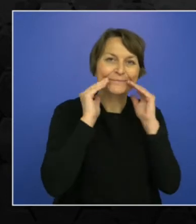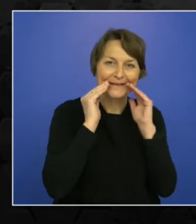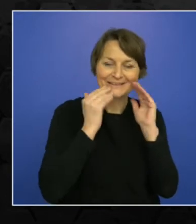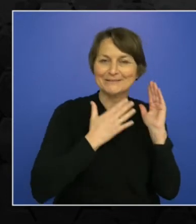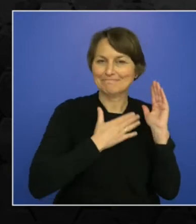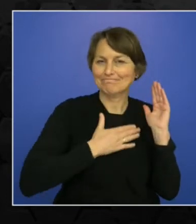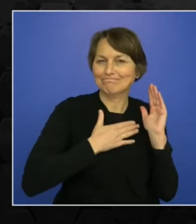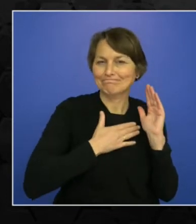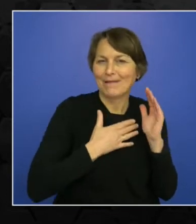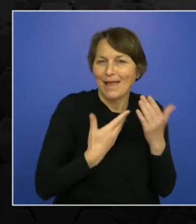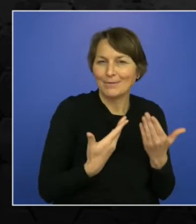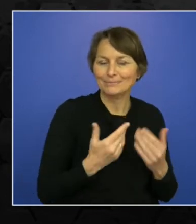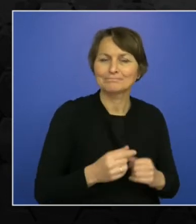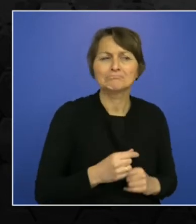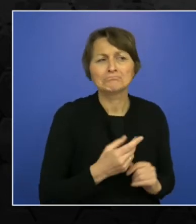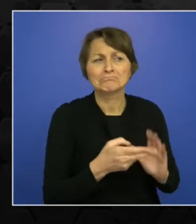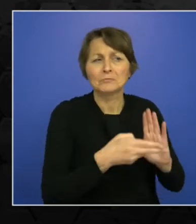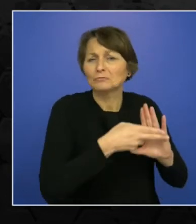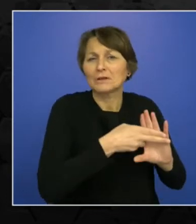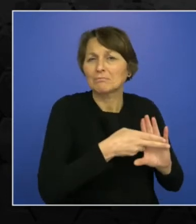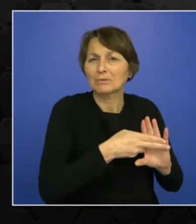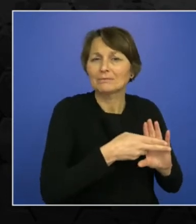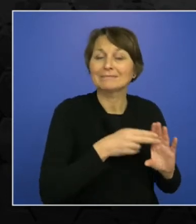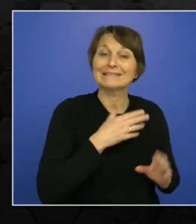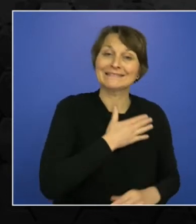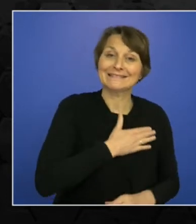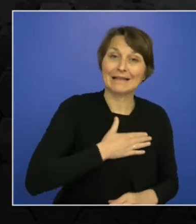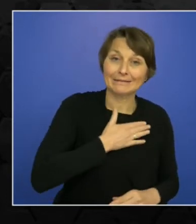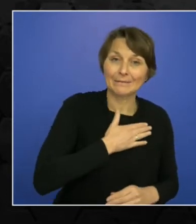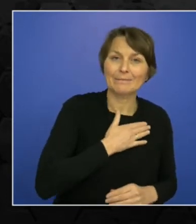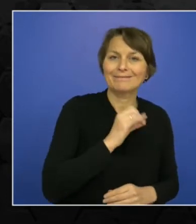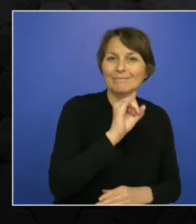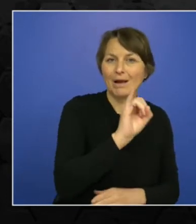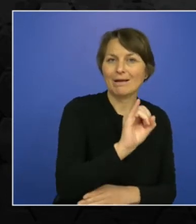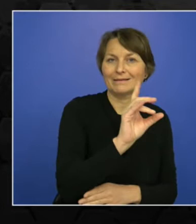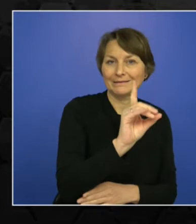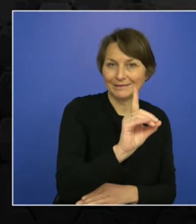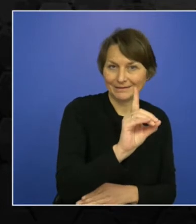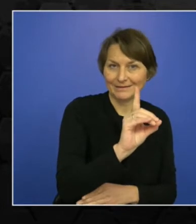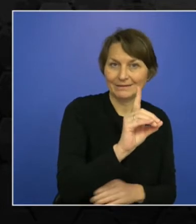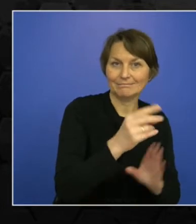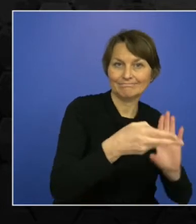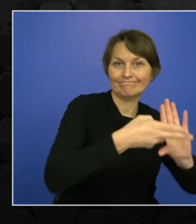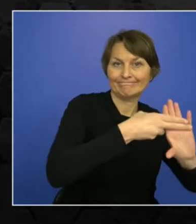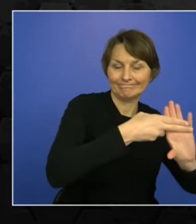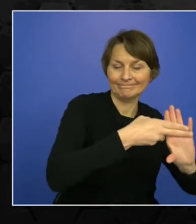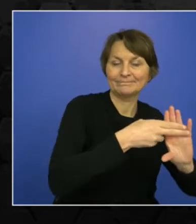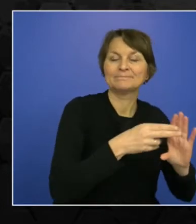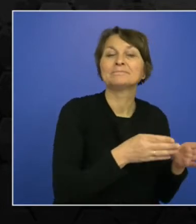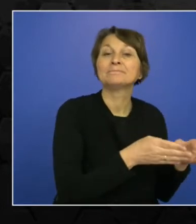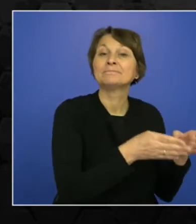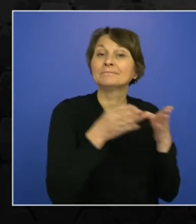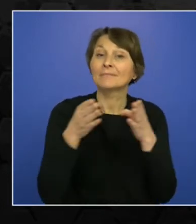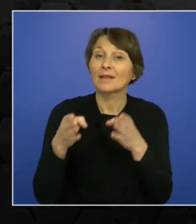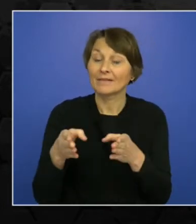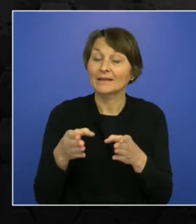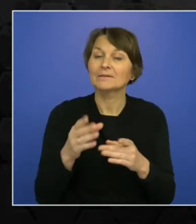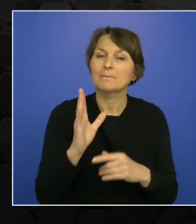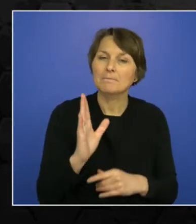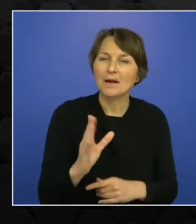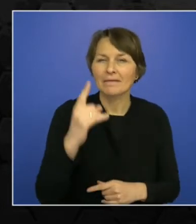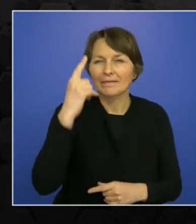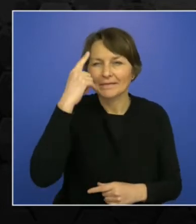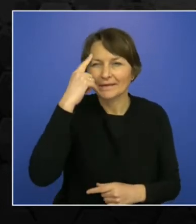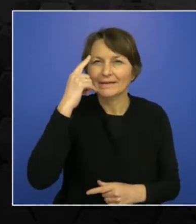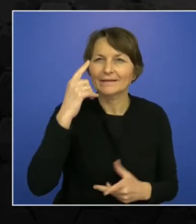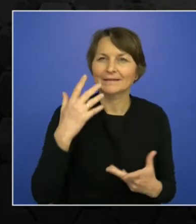sentiment ID in this case. And then the same thing, we have to send like a hint or like an insight to